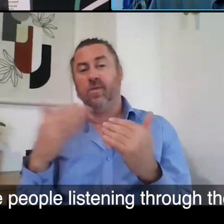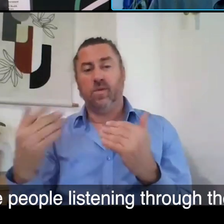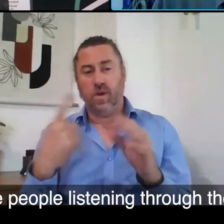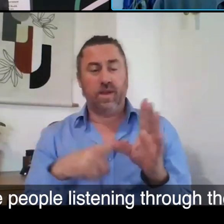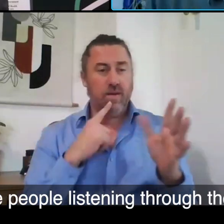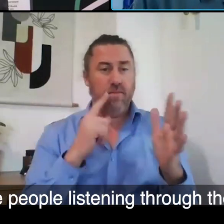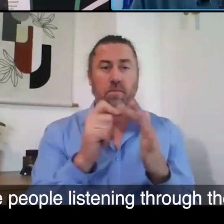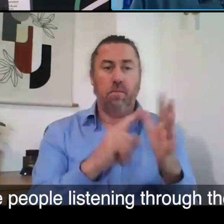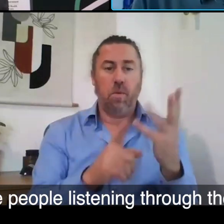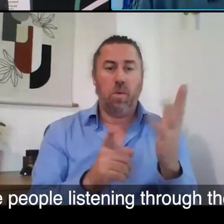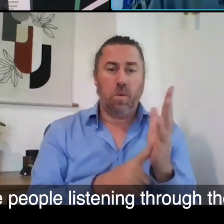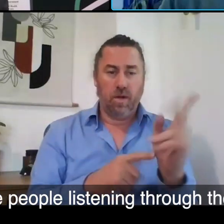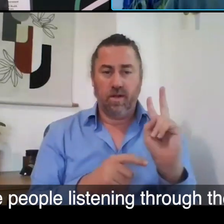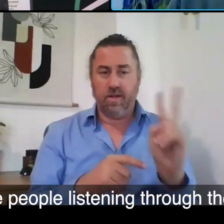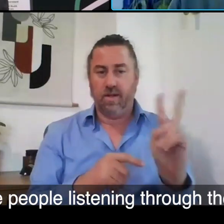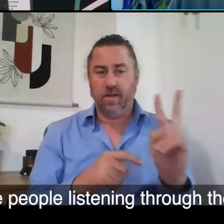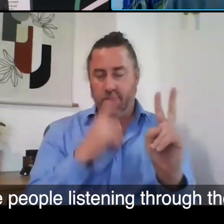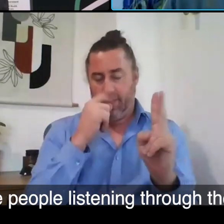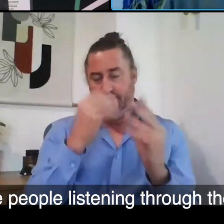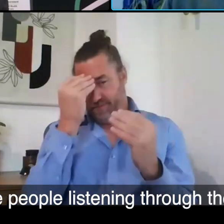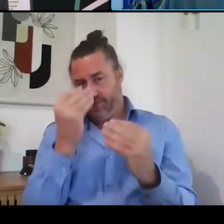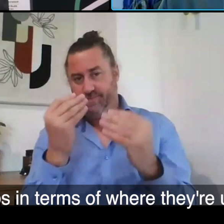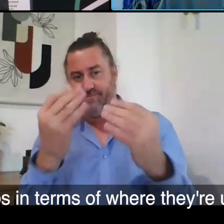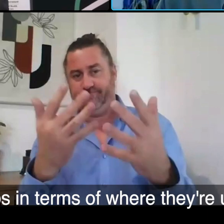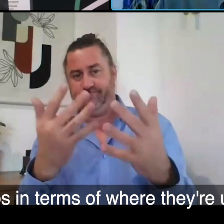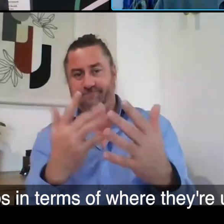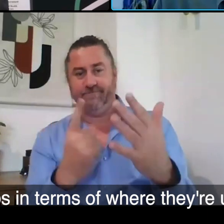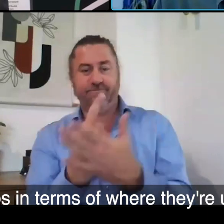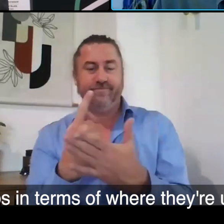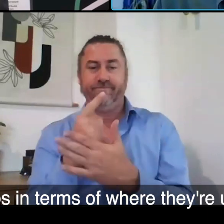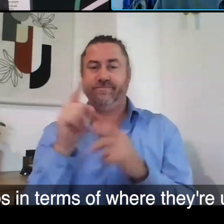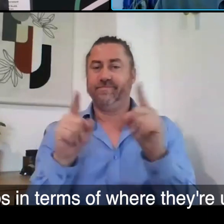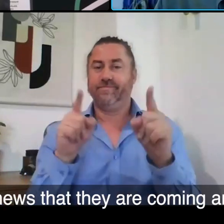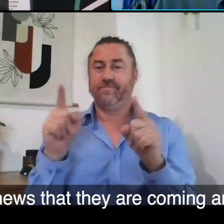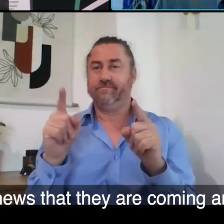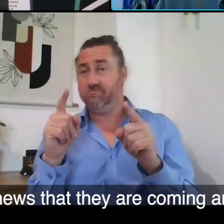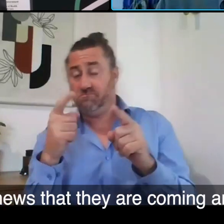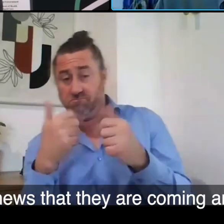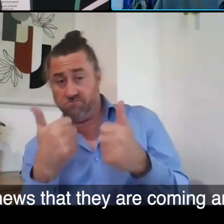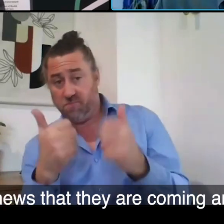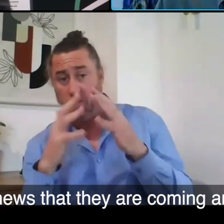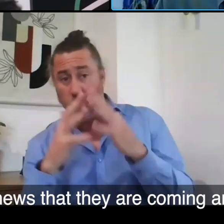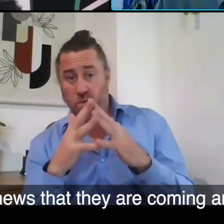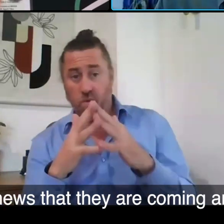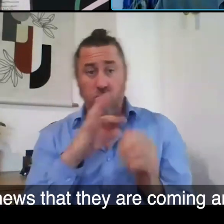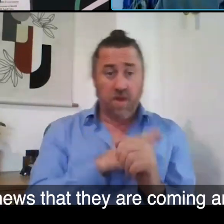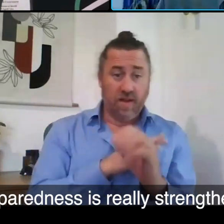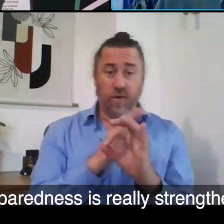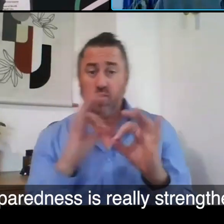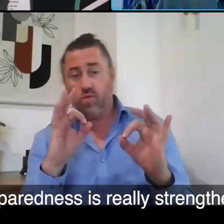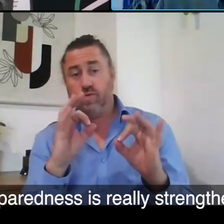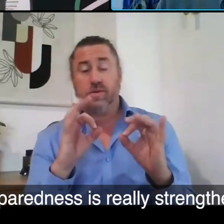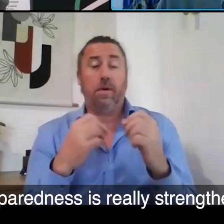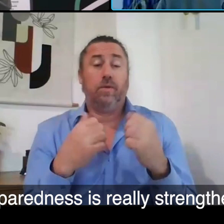can update, the people listening through the different groups in terms of where they're up to, but exciting news that they are coming. And I think our